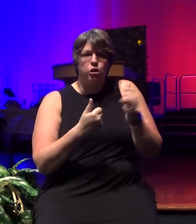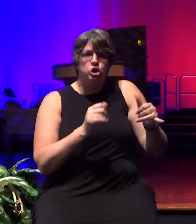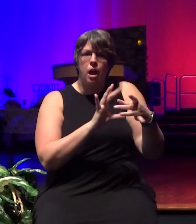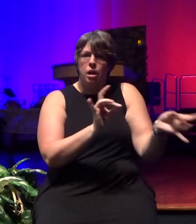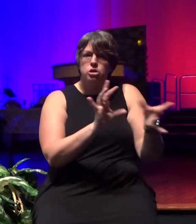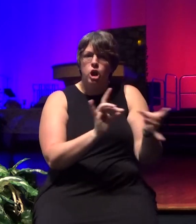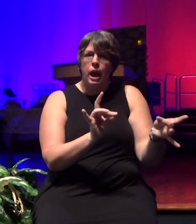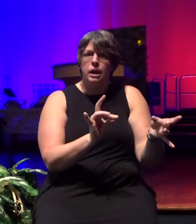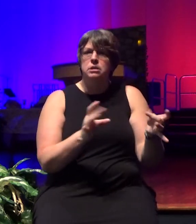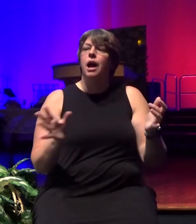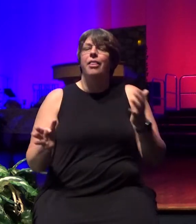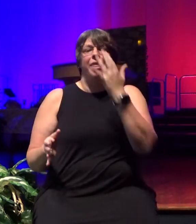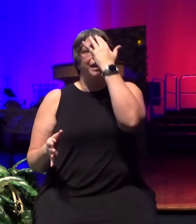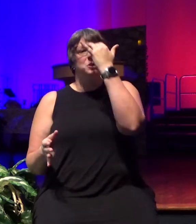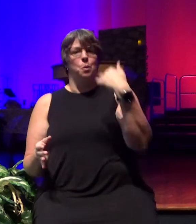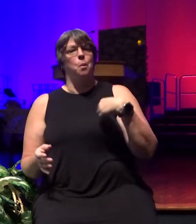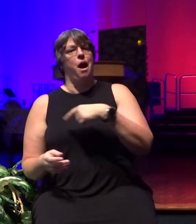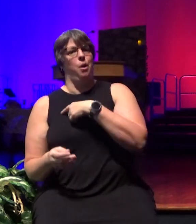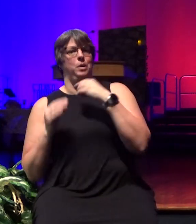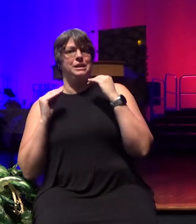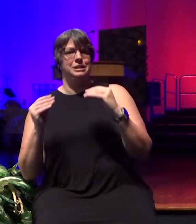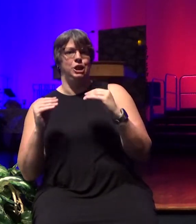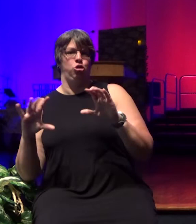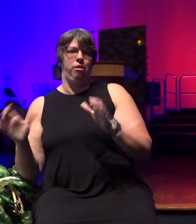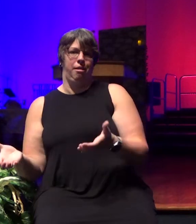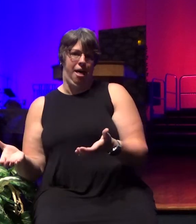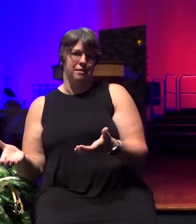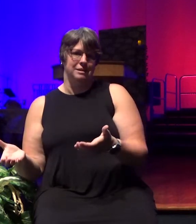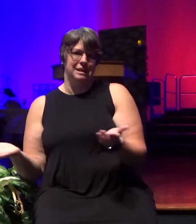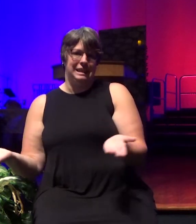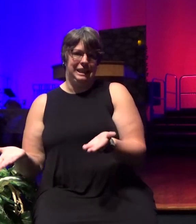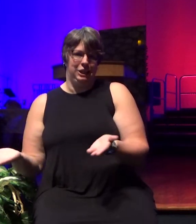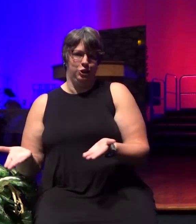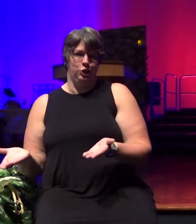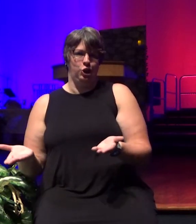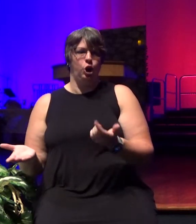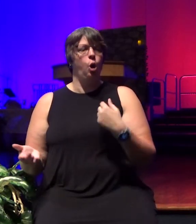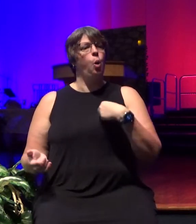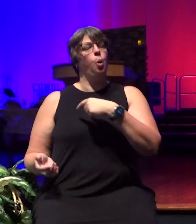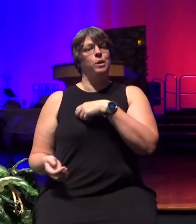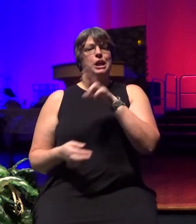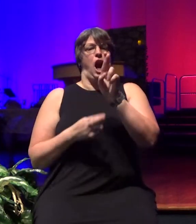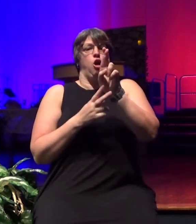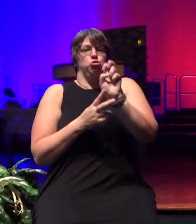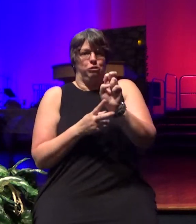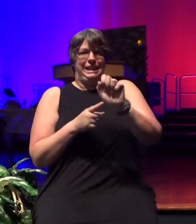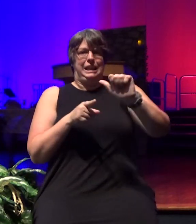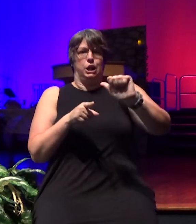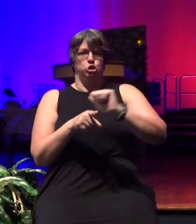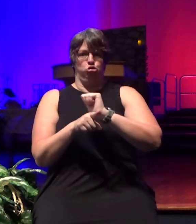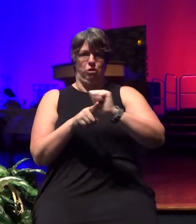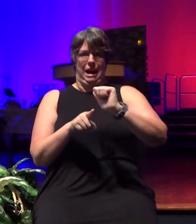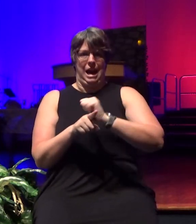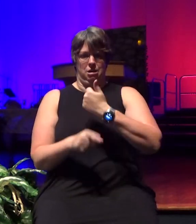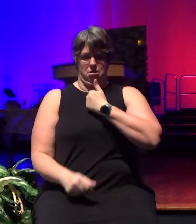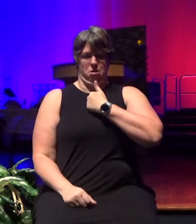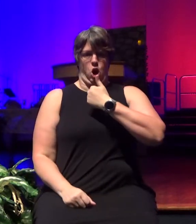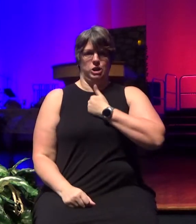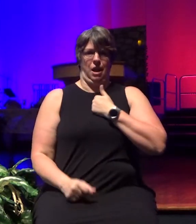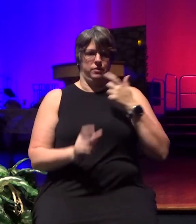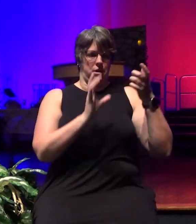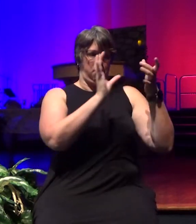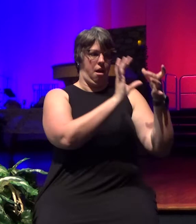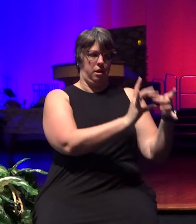here, is to retrain how we articulate our creative power and consciousness to uplift us rather than to take us